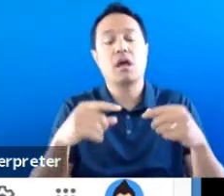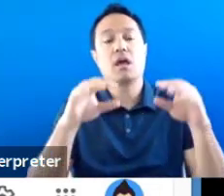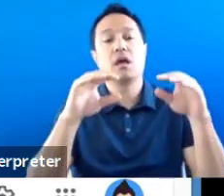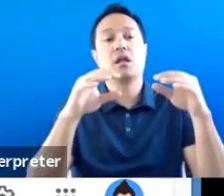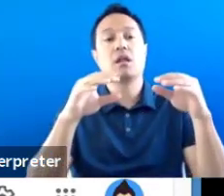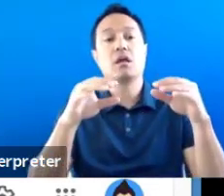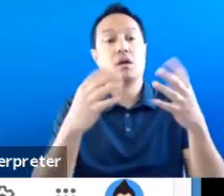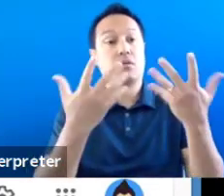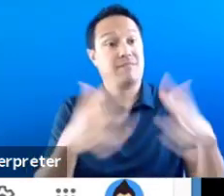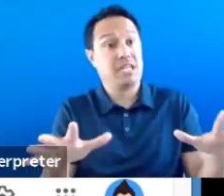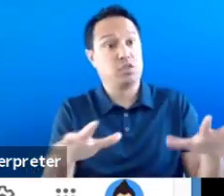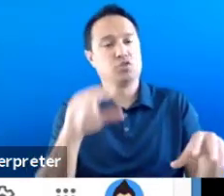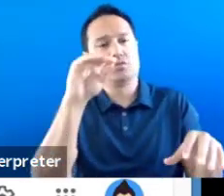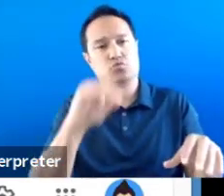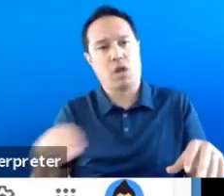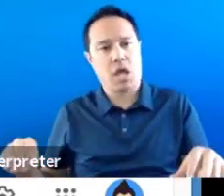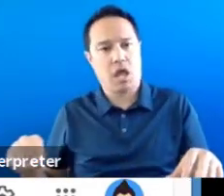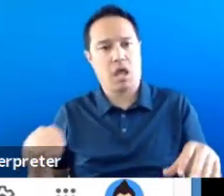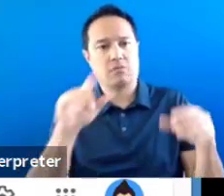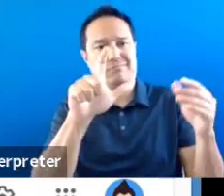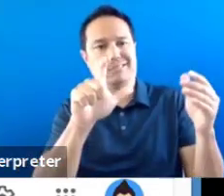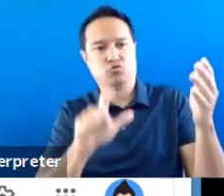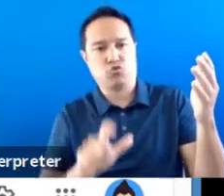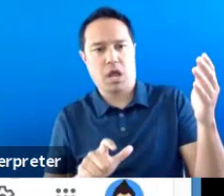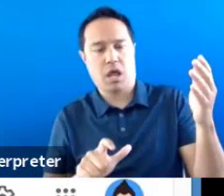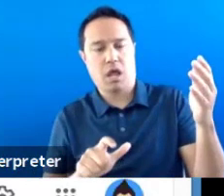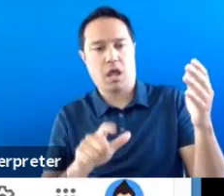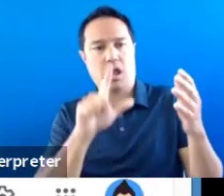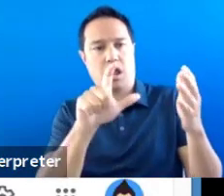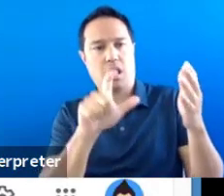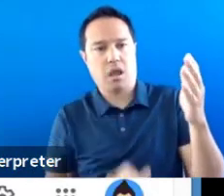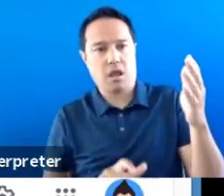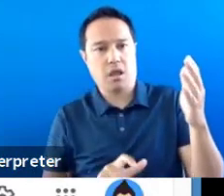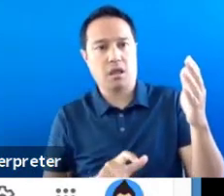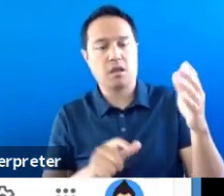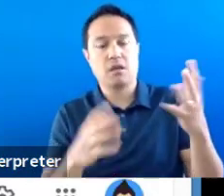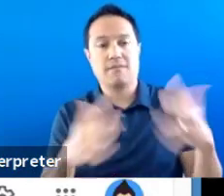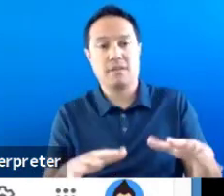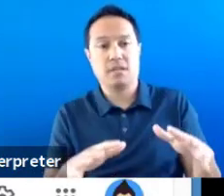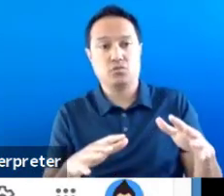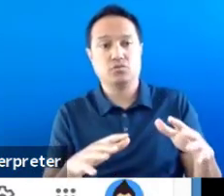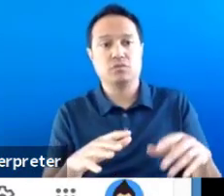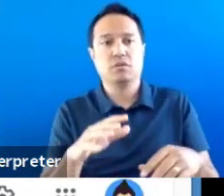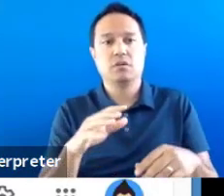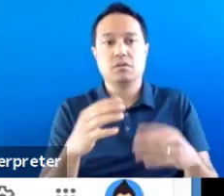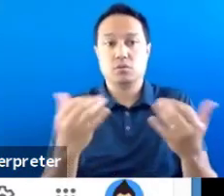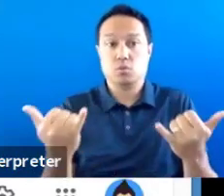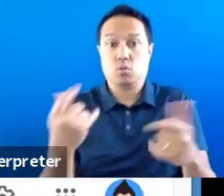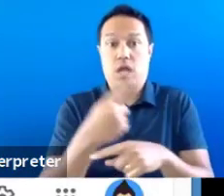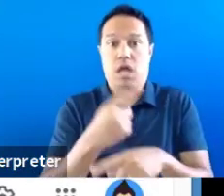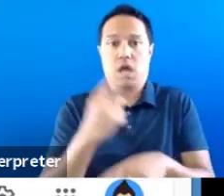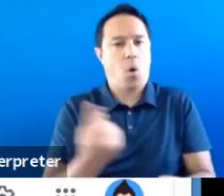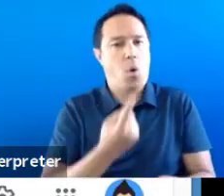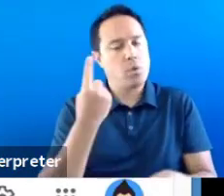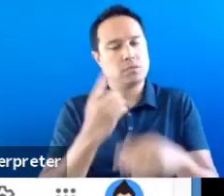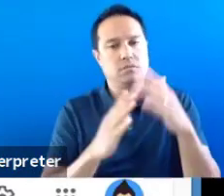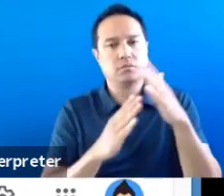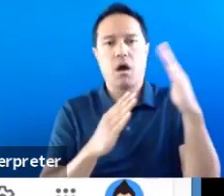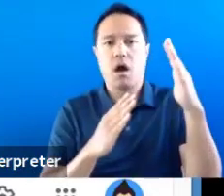for example, I could drag this down after I'm done with it, and I'm going to always keep this today at the top That